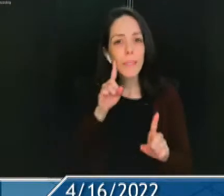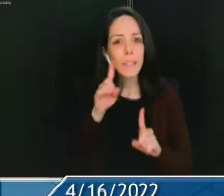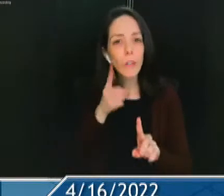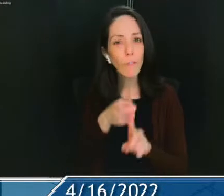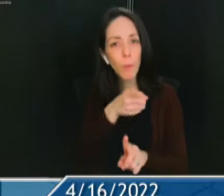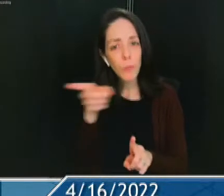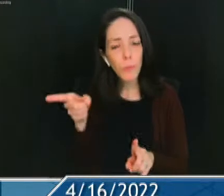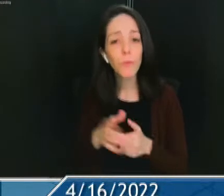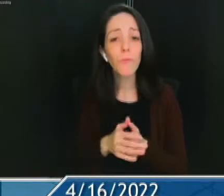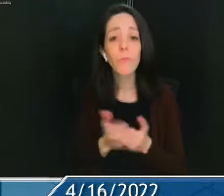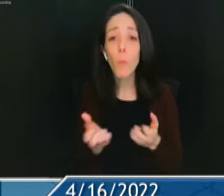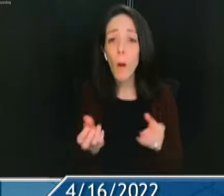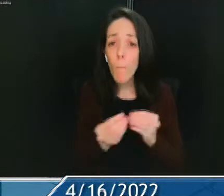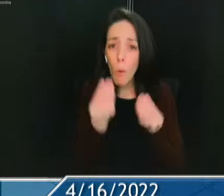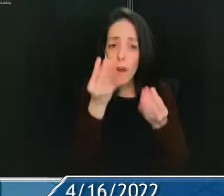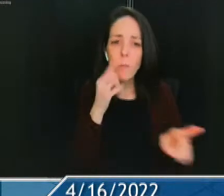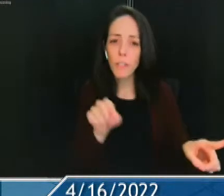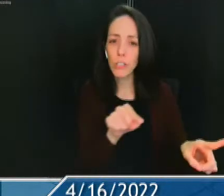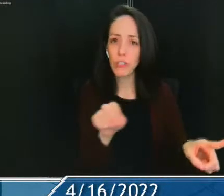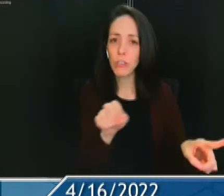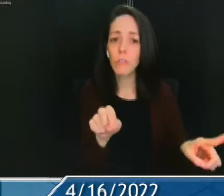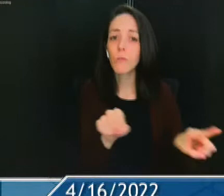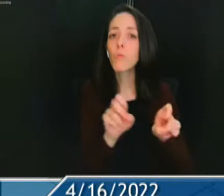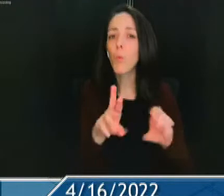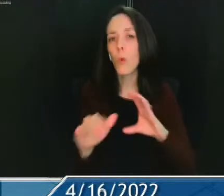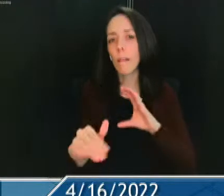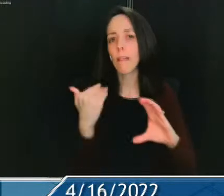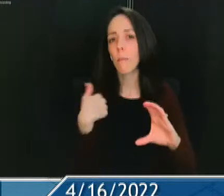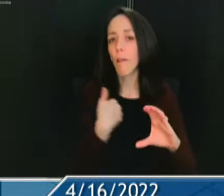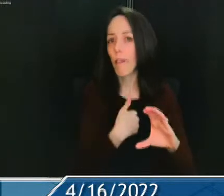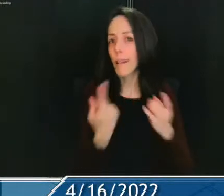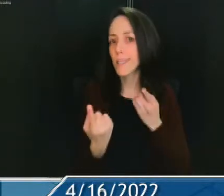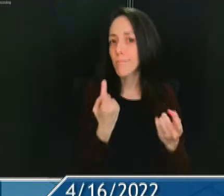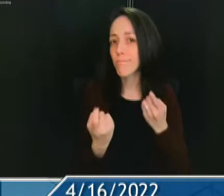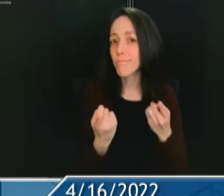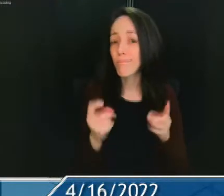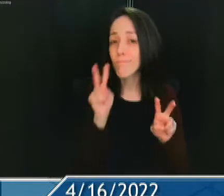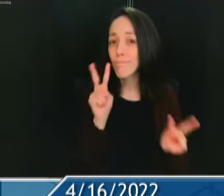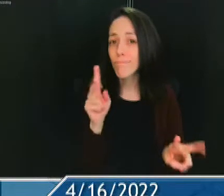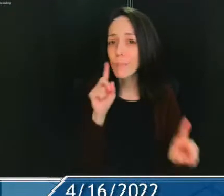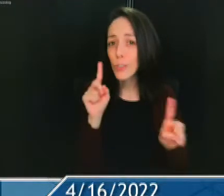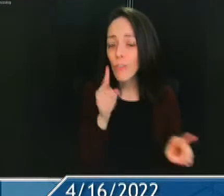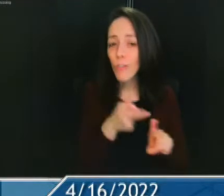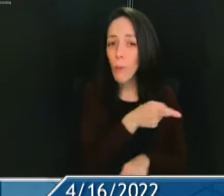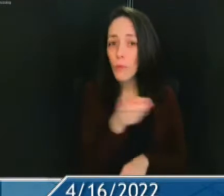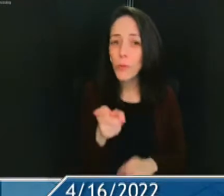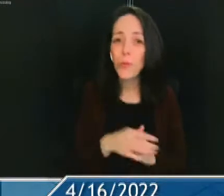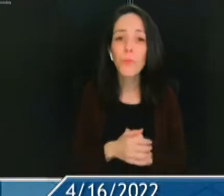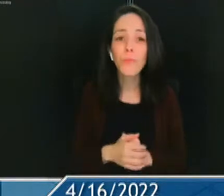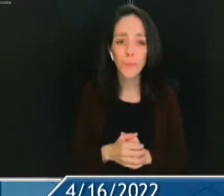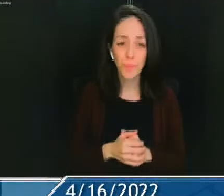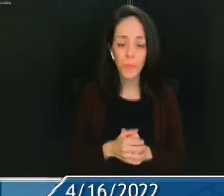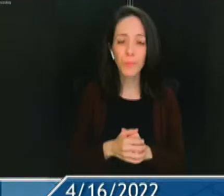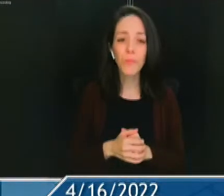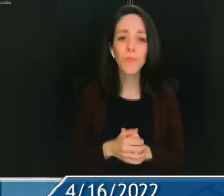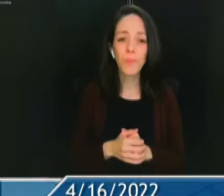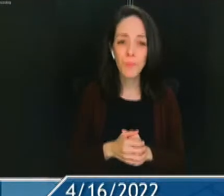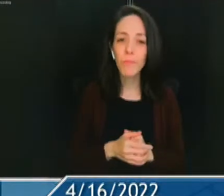visit our website. You may also email our office, and we look forward to hearing from you. I think we have one more slide that just says that there are